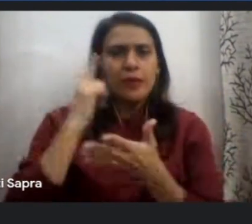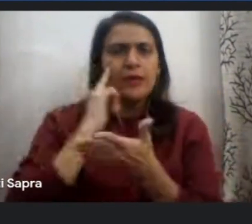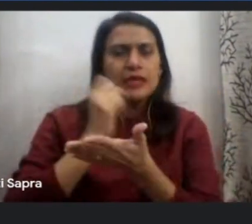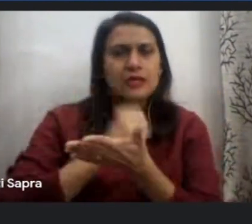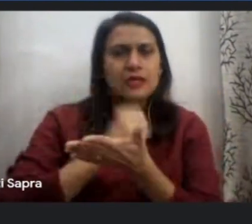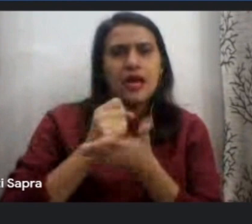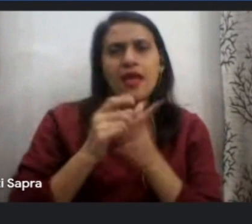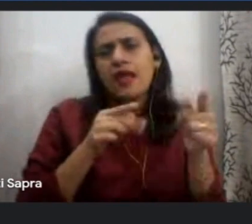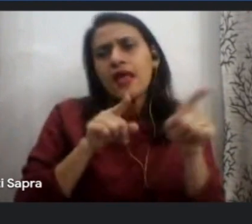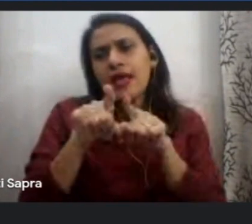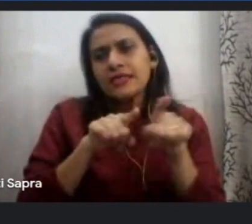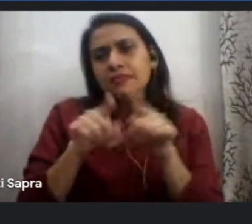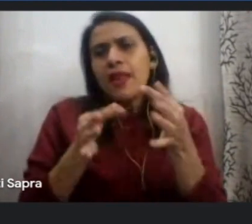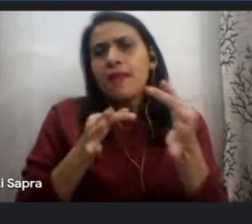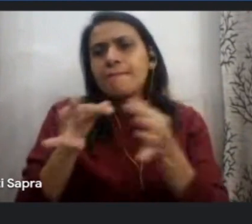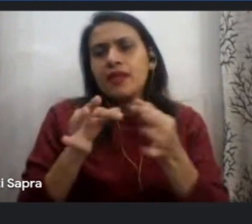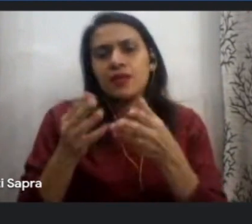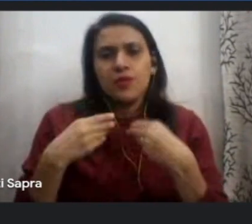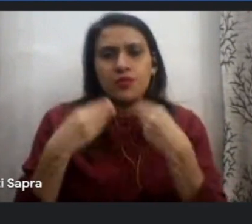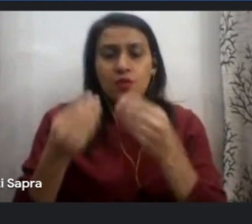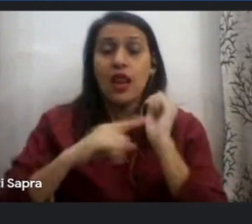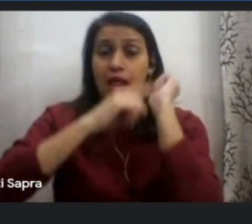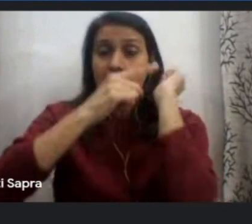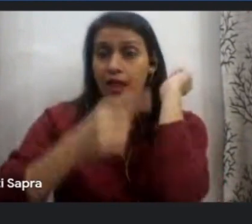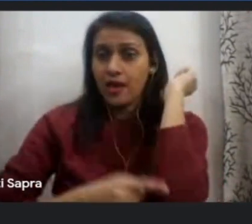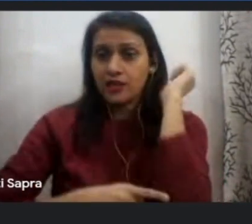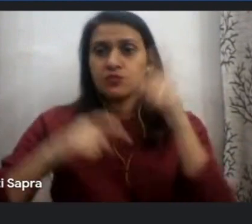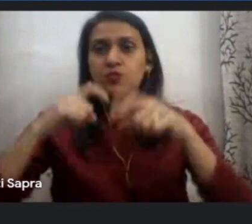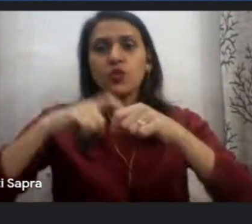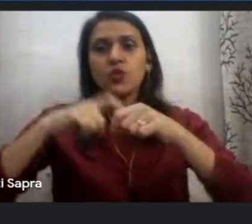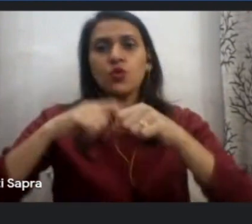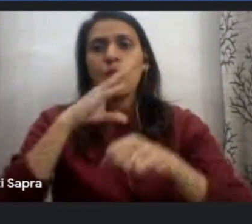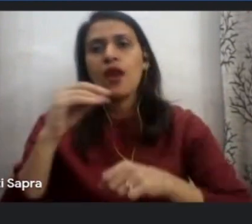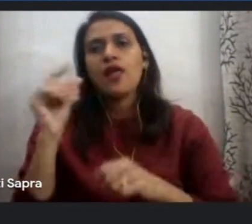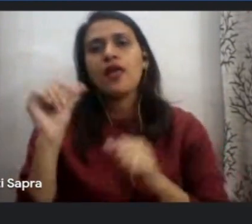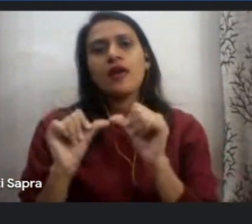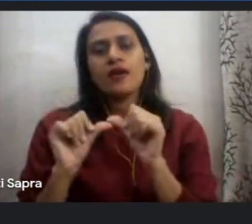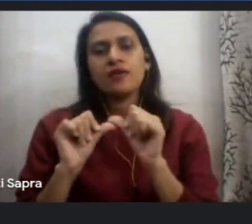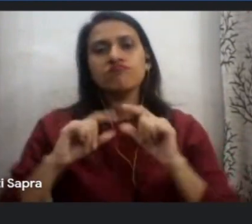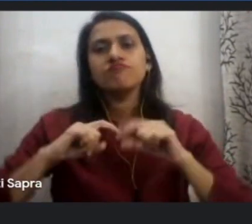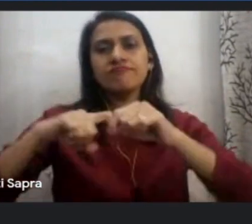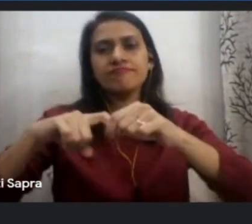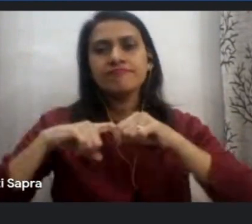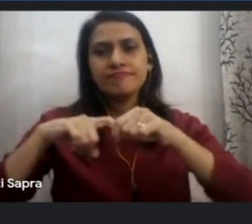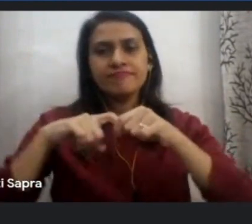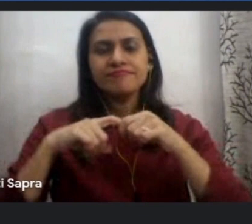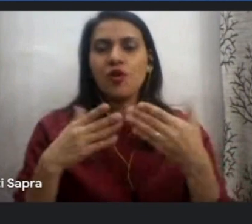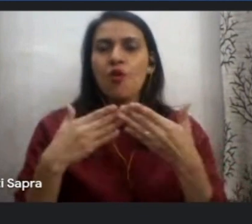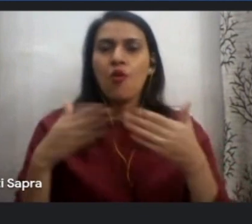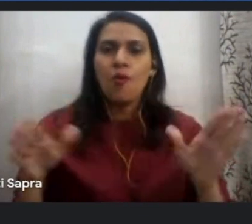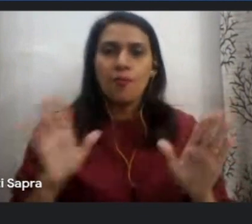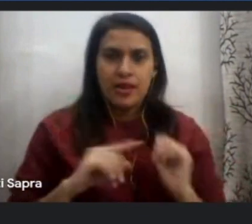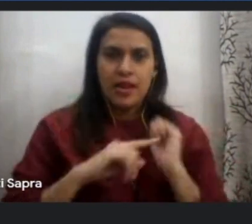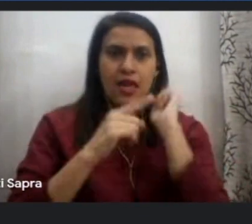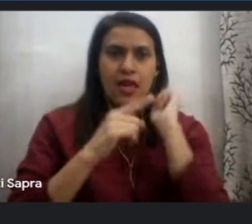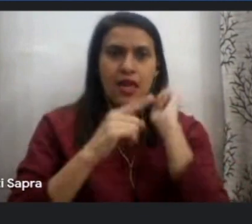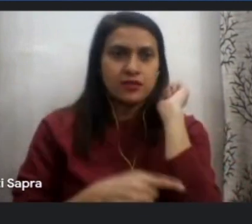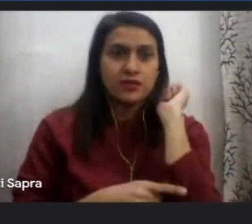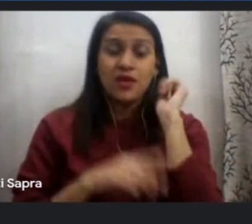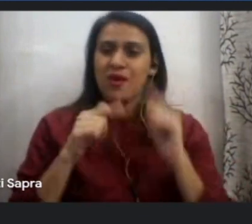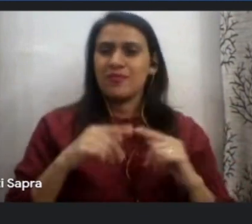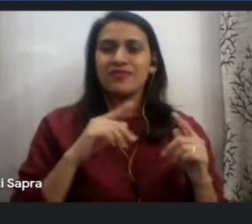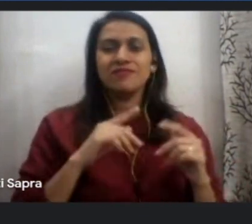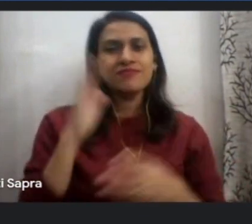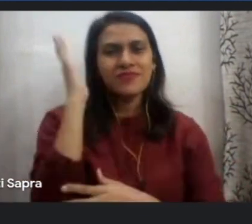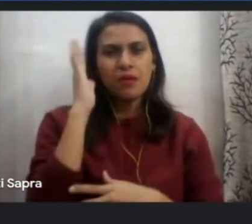We will have the Q&A at the end of the workshop today because it shouldn't disrupt the flow of thoughts